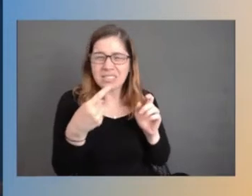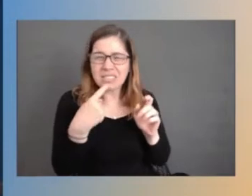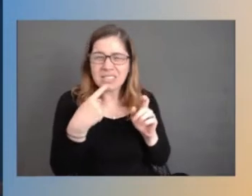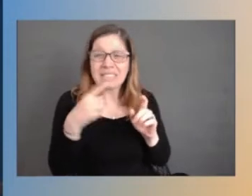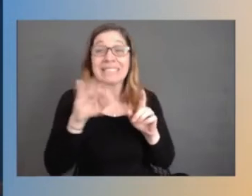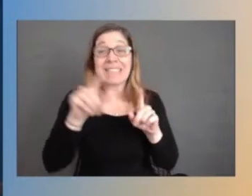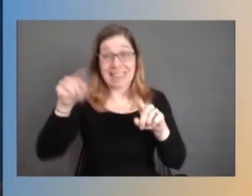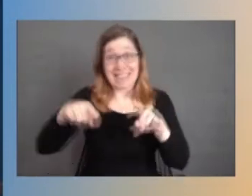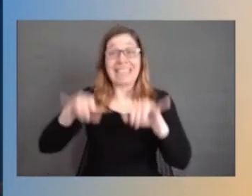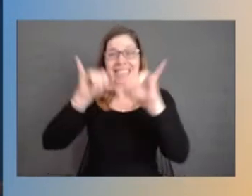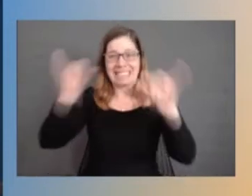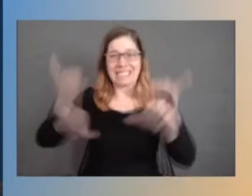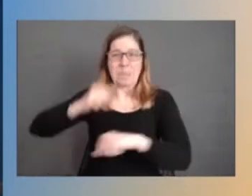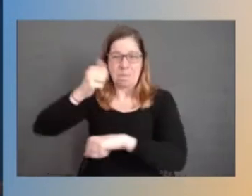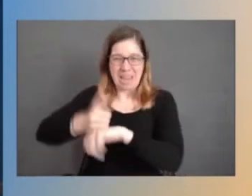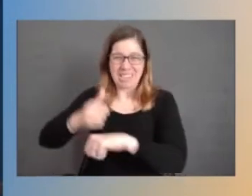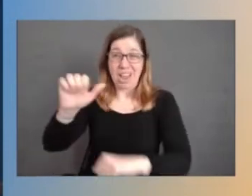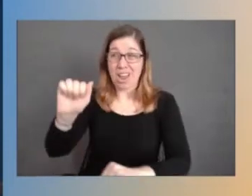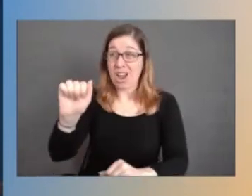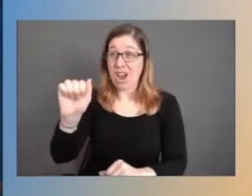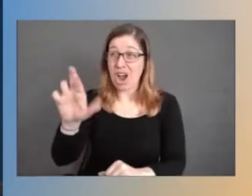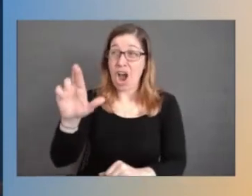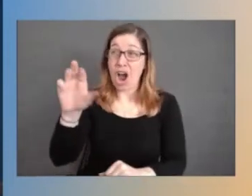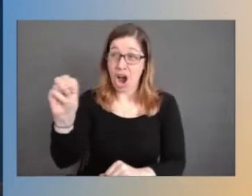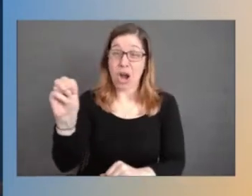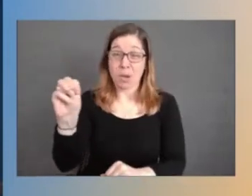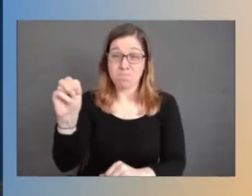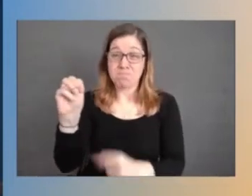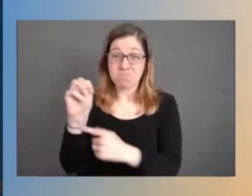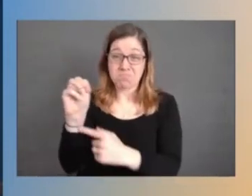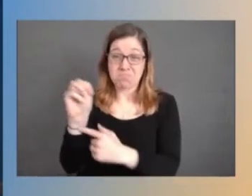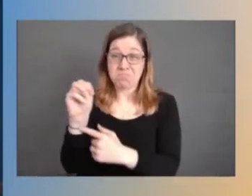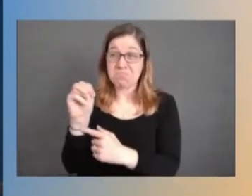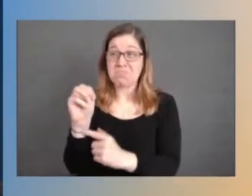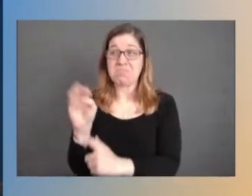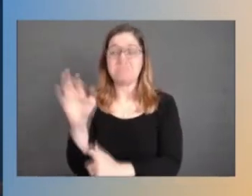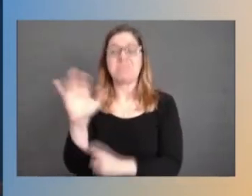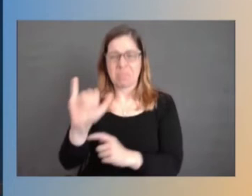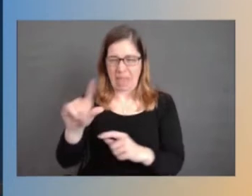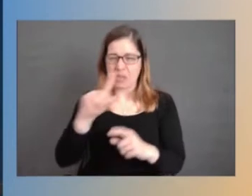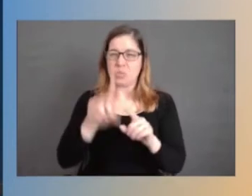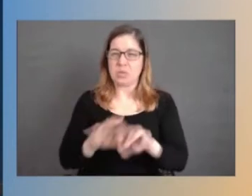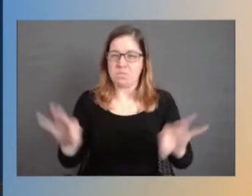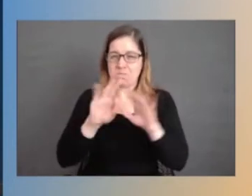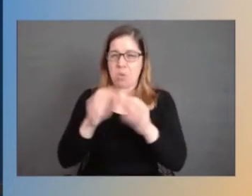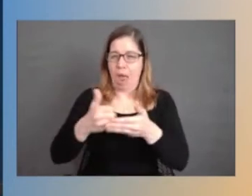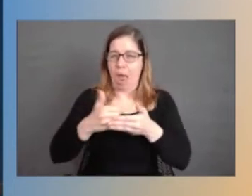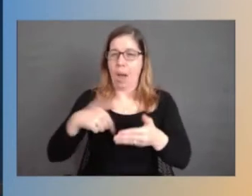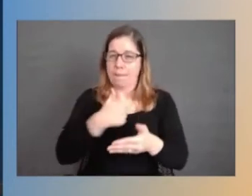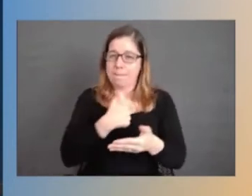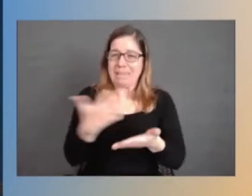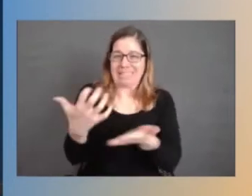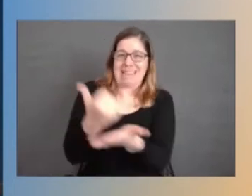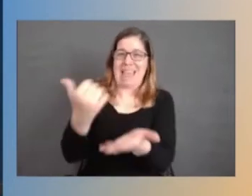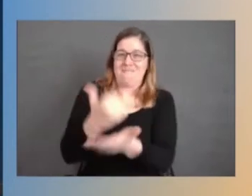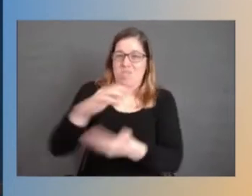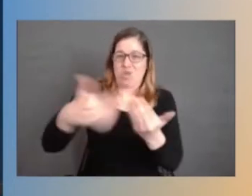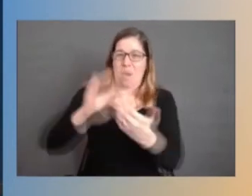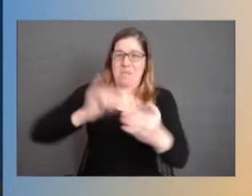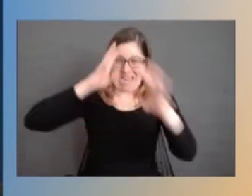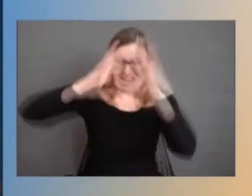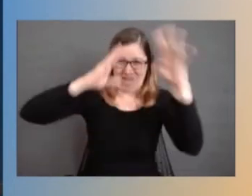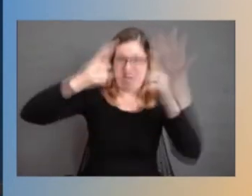are based on ARM. And that's really important because it allows us to leverage all of the innovation that's happened in the ARM ecosystem.